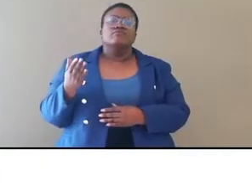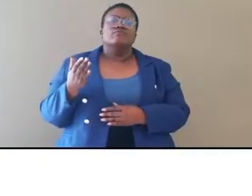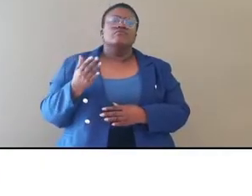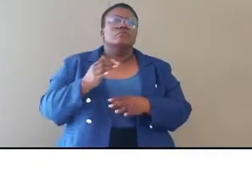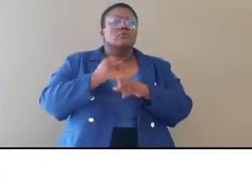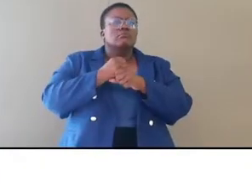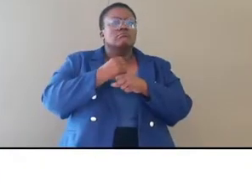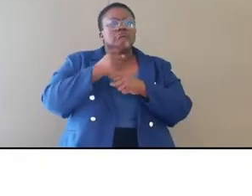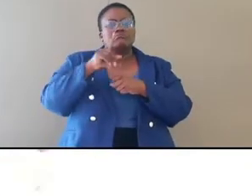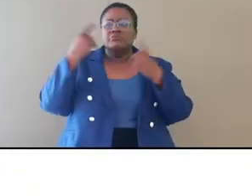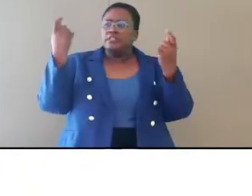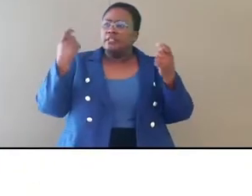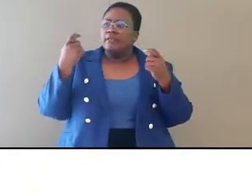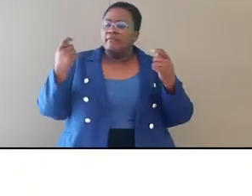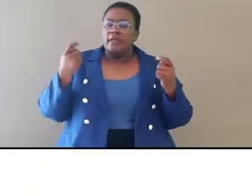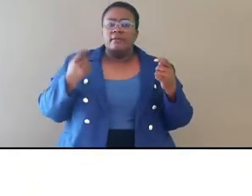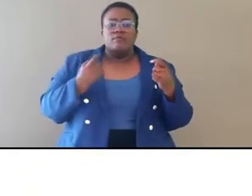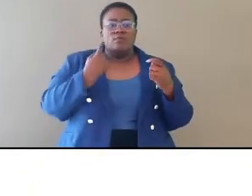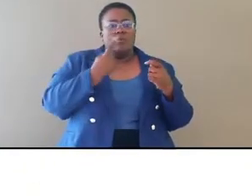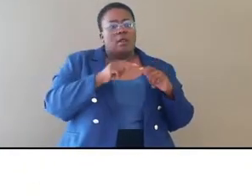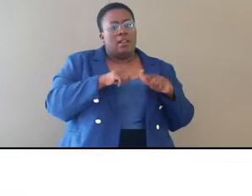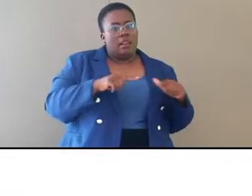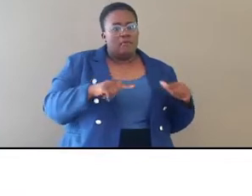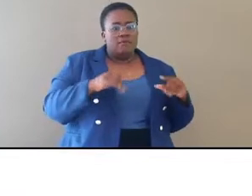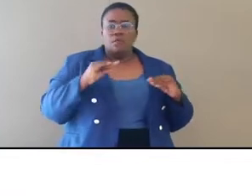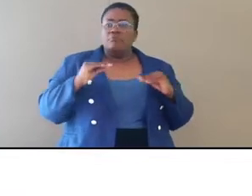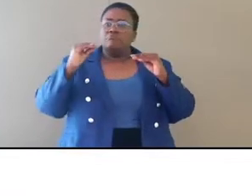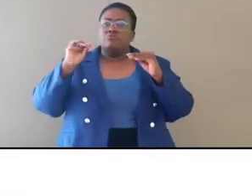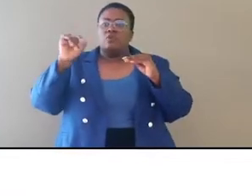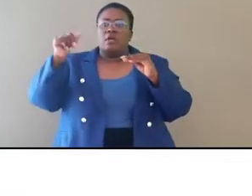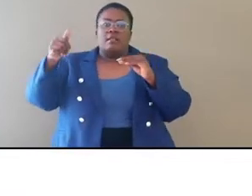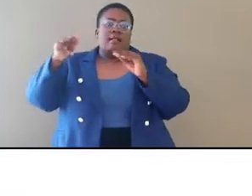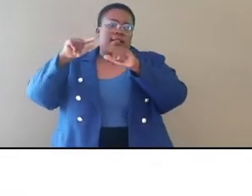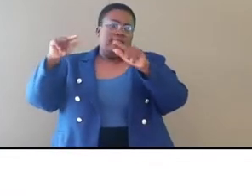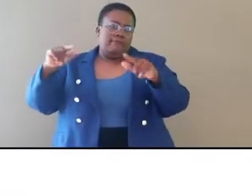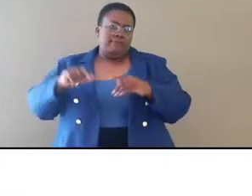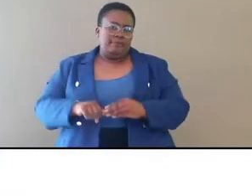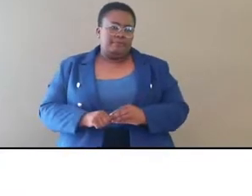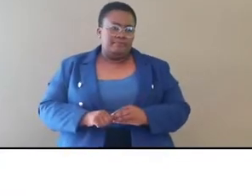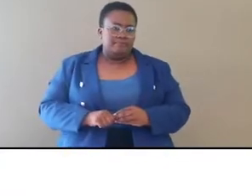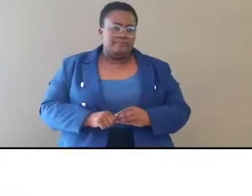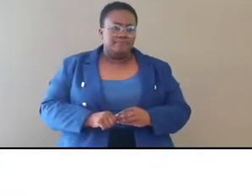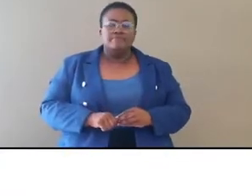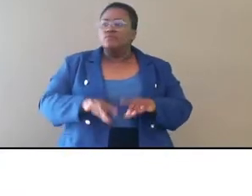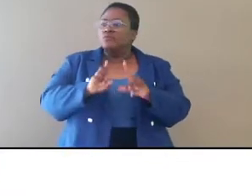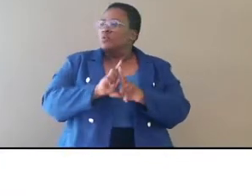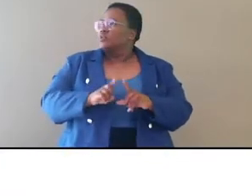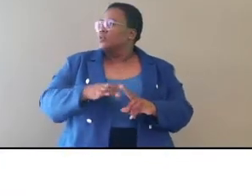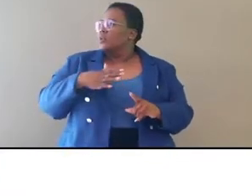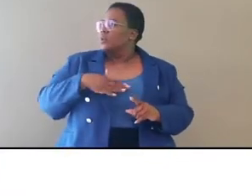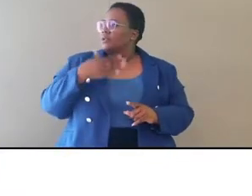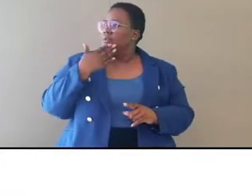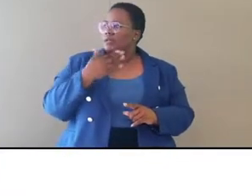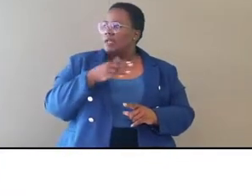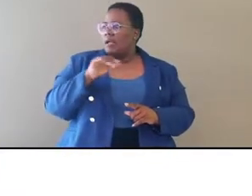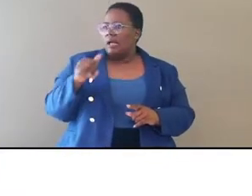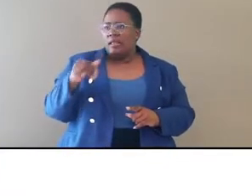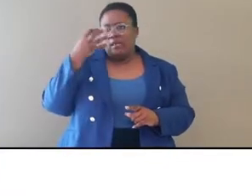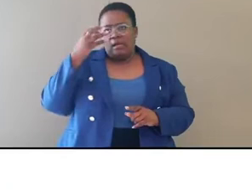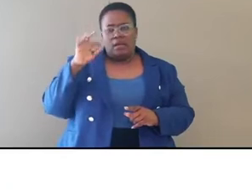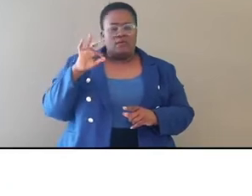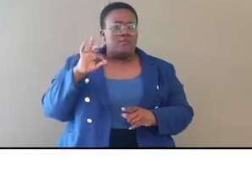you know, taking it from one level to another level higher. We want to thank also other government